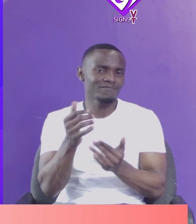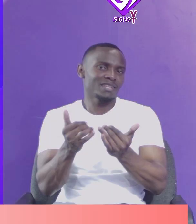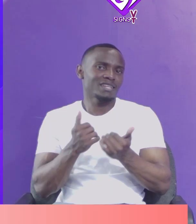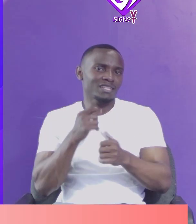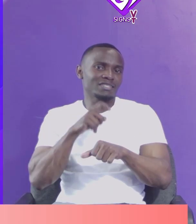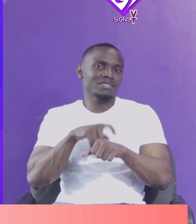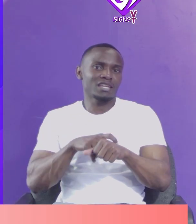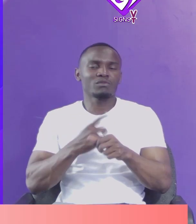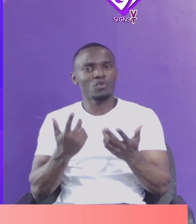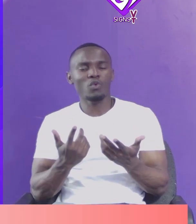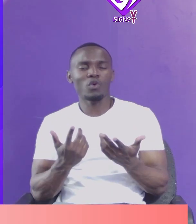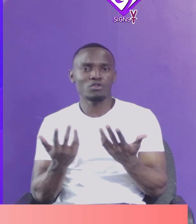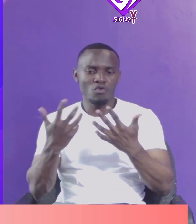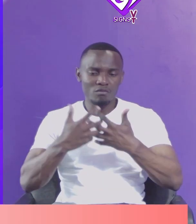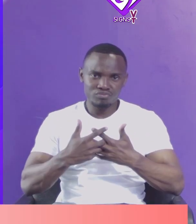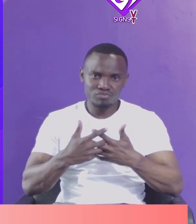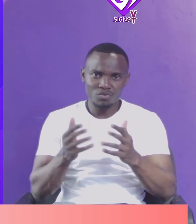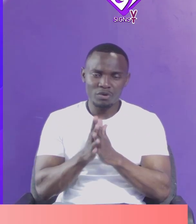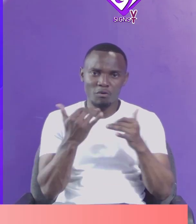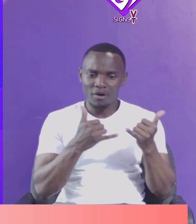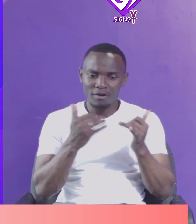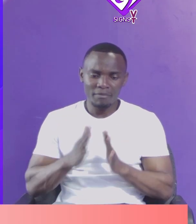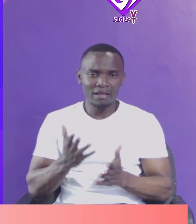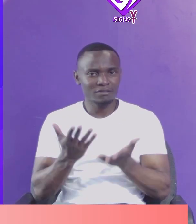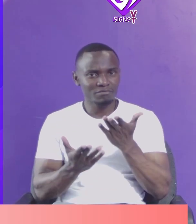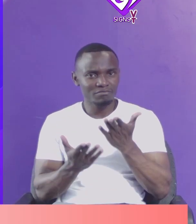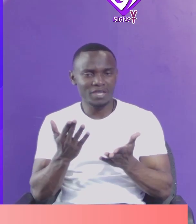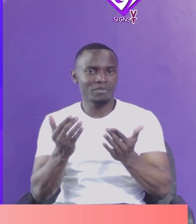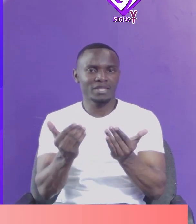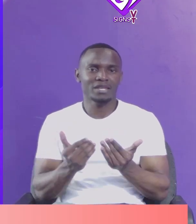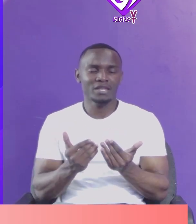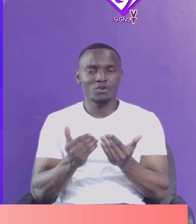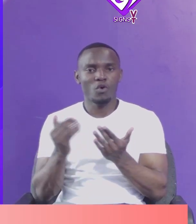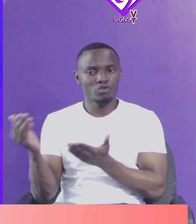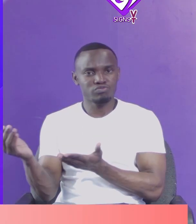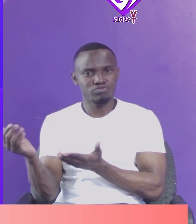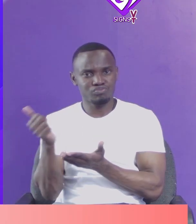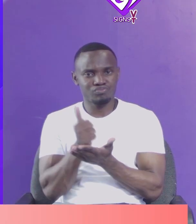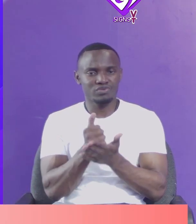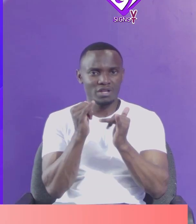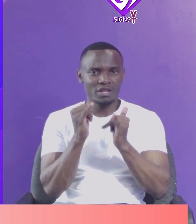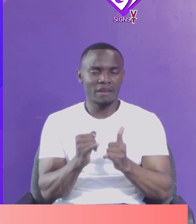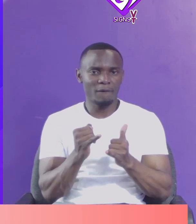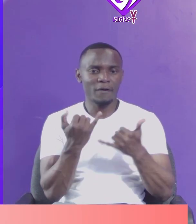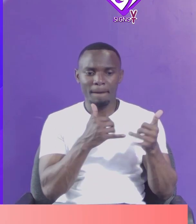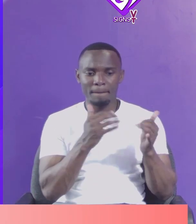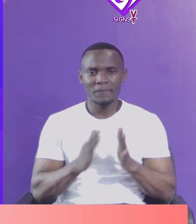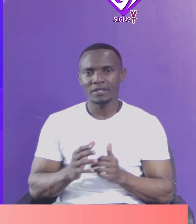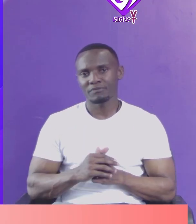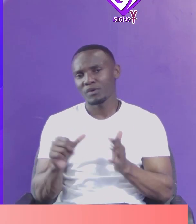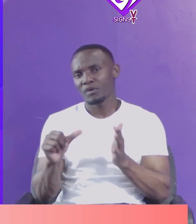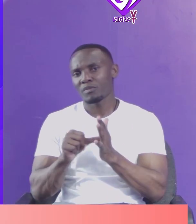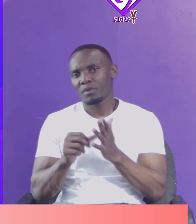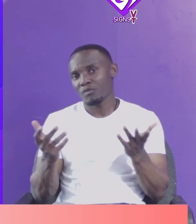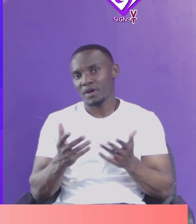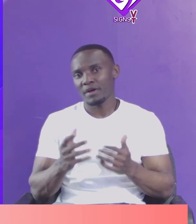in, perhaps. He needs new players to try and fit in his style of play, for example. What's wrong with Liverpool at the moment? I feel like there are a number